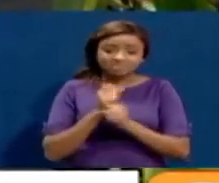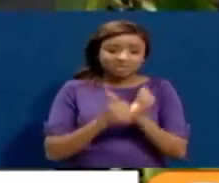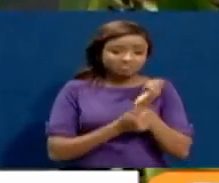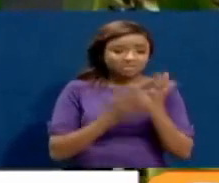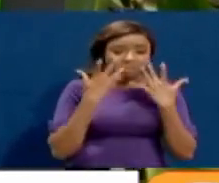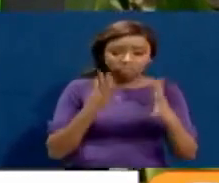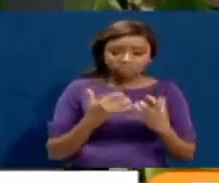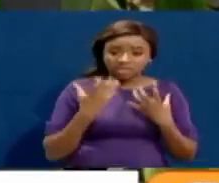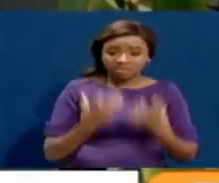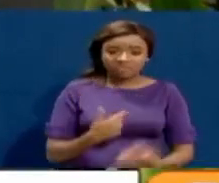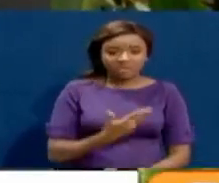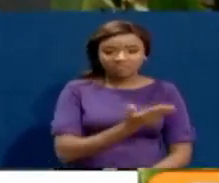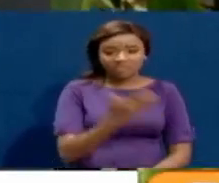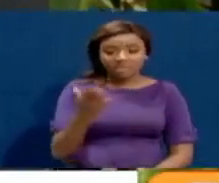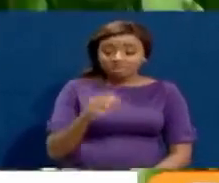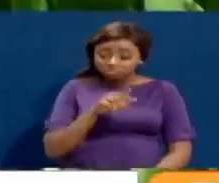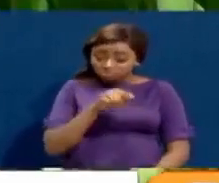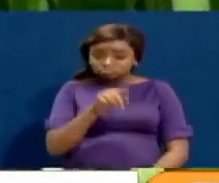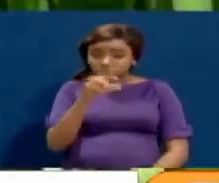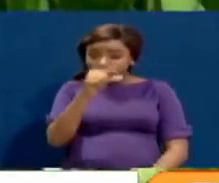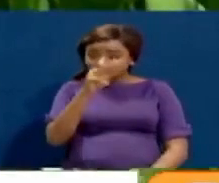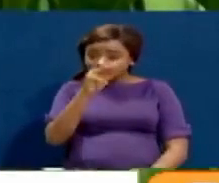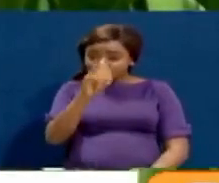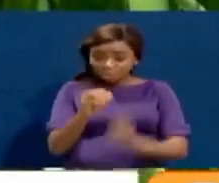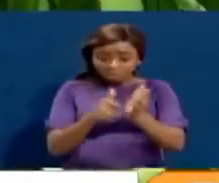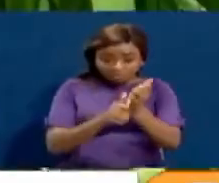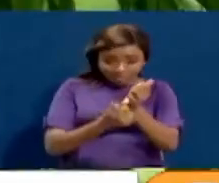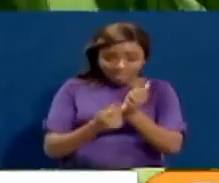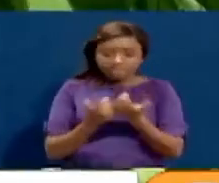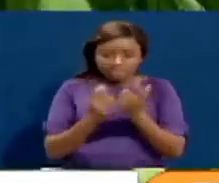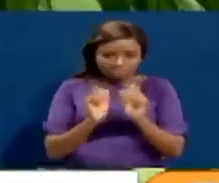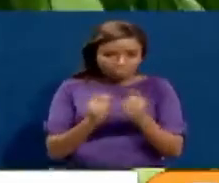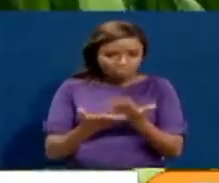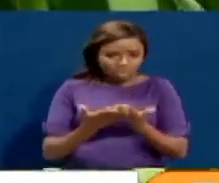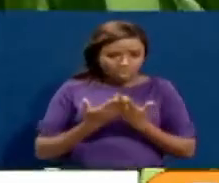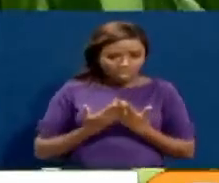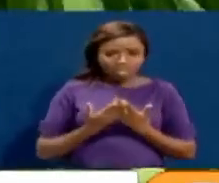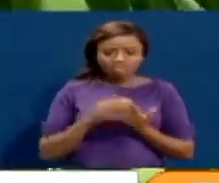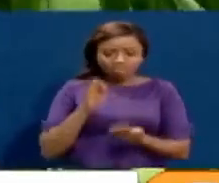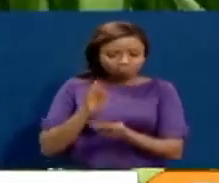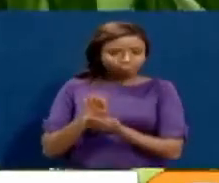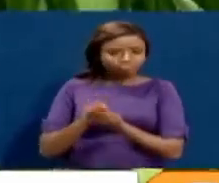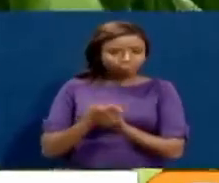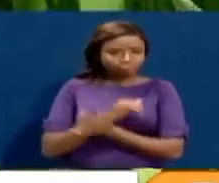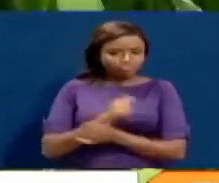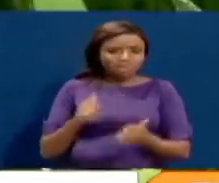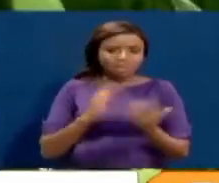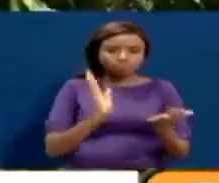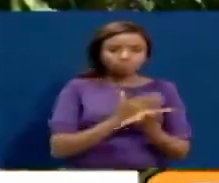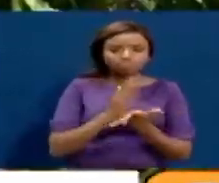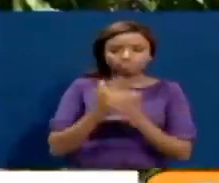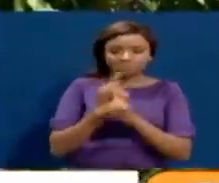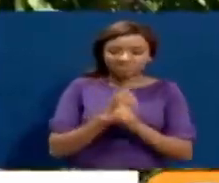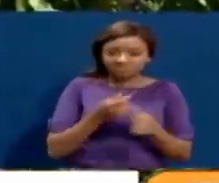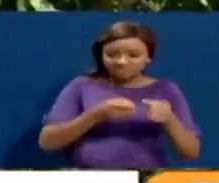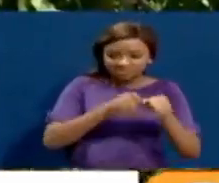The genetically modified varieties have the ability to control infestation by the stalk borer and the fall armyworm.